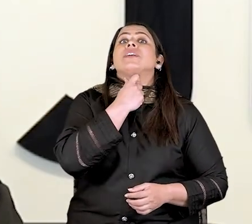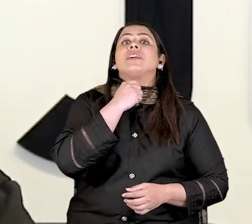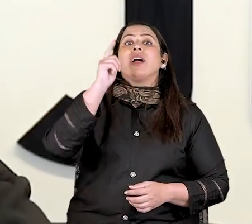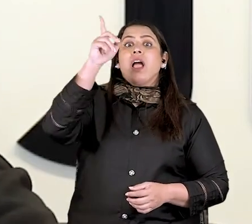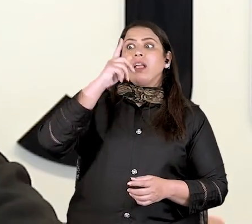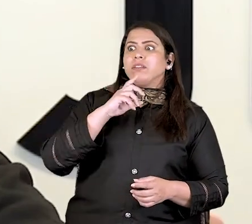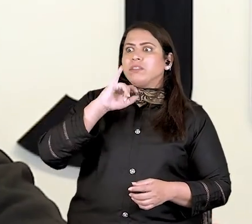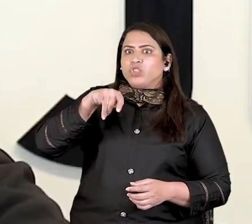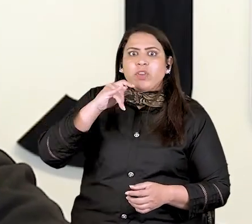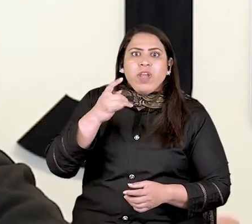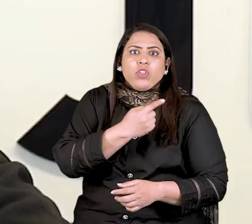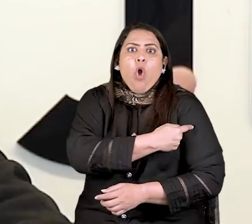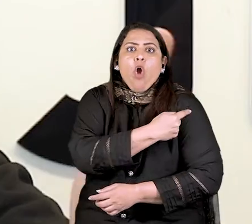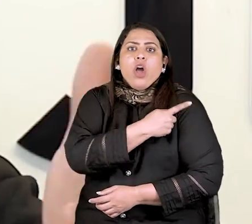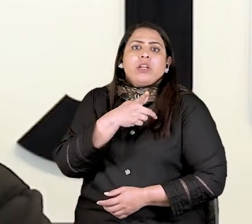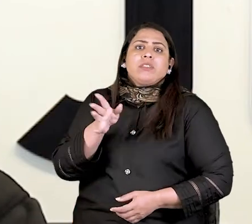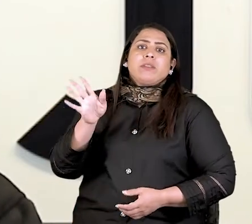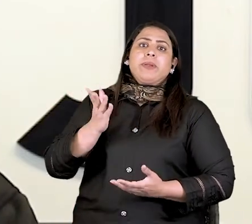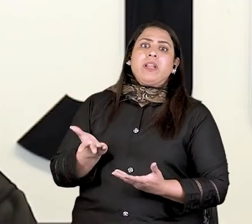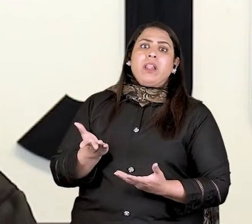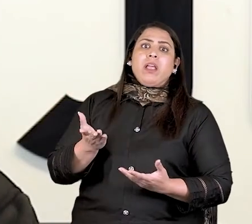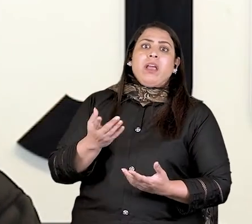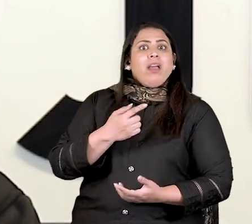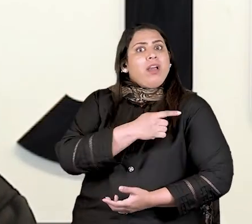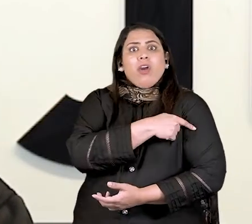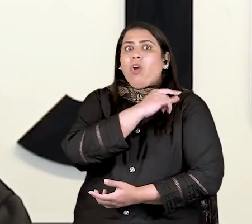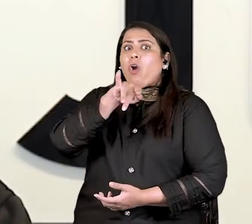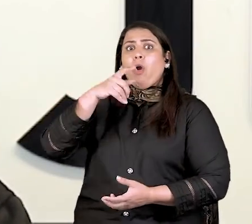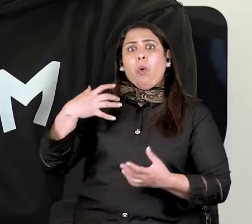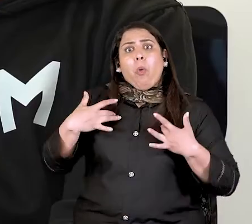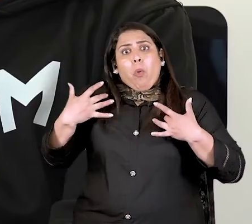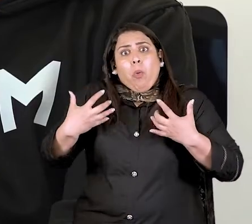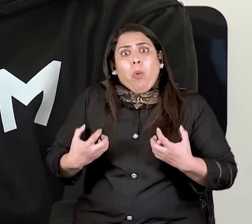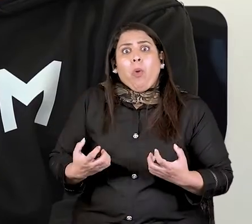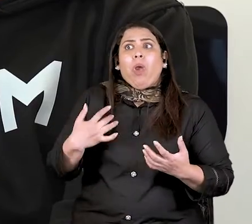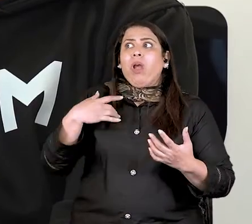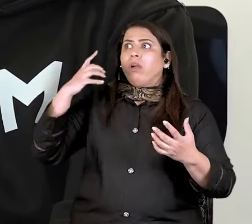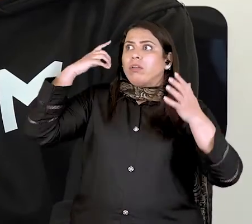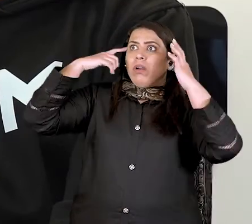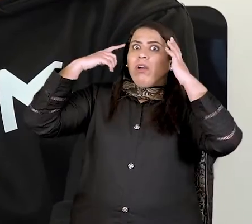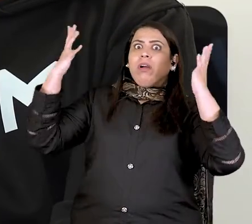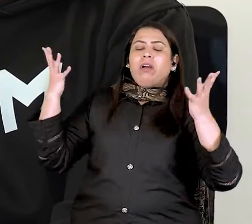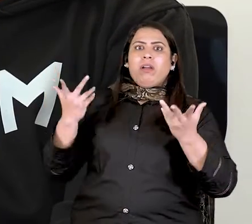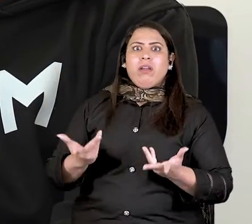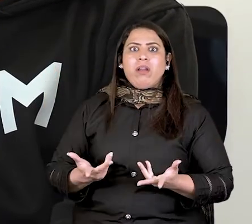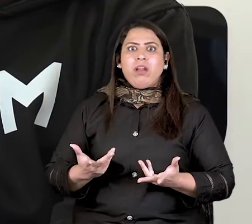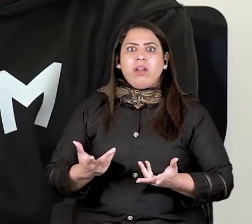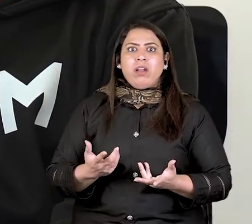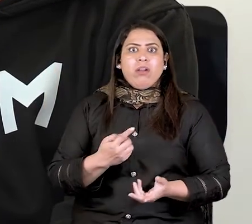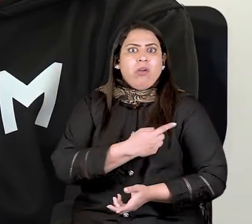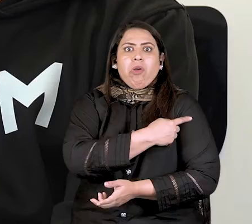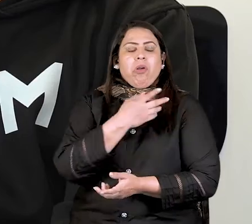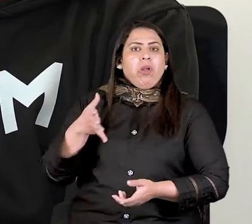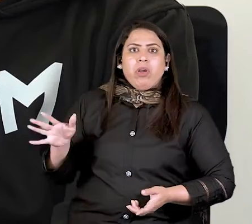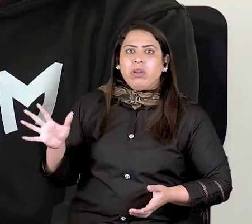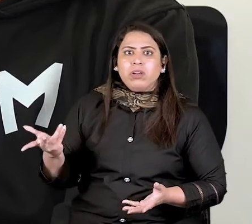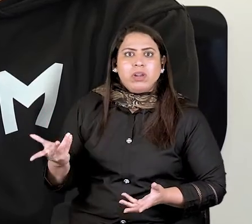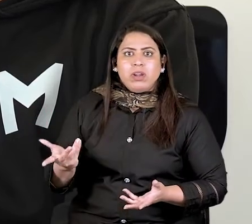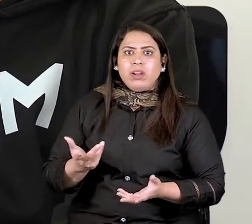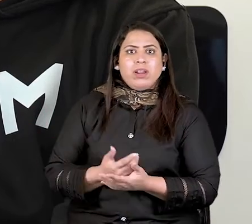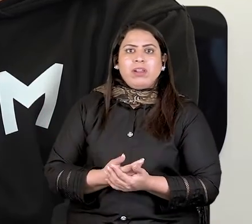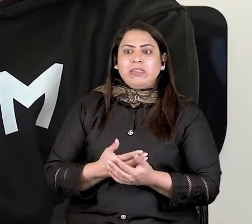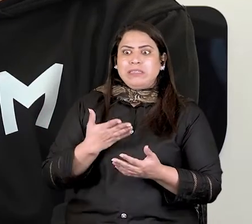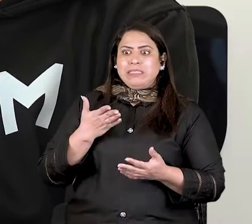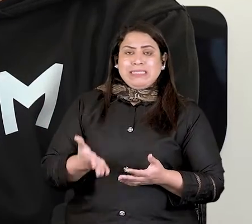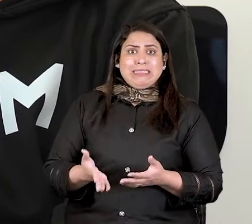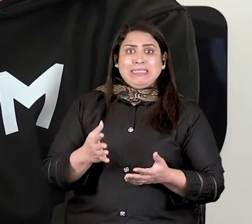in. We were full to the brim. We had like 100 customers standing on the first one. Yeah. We're going nuts. I'm about to faint. I swear to